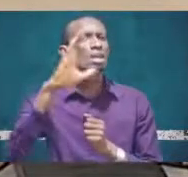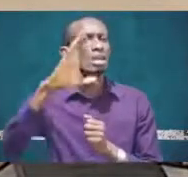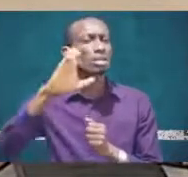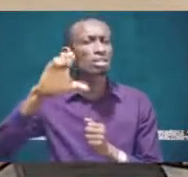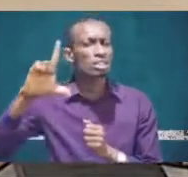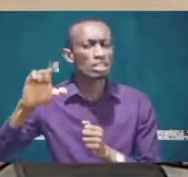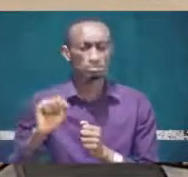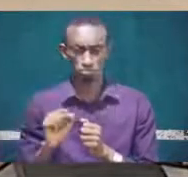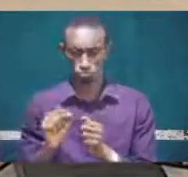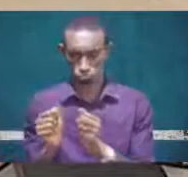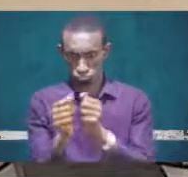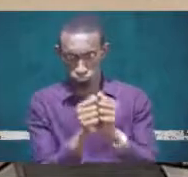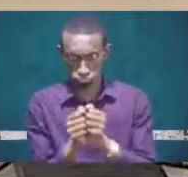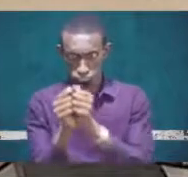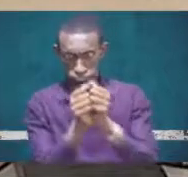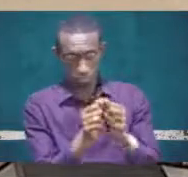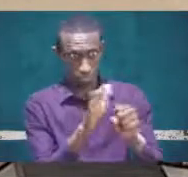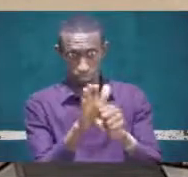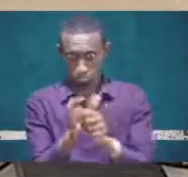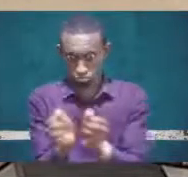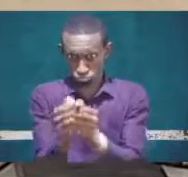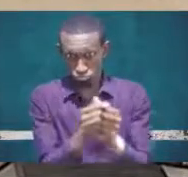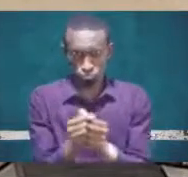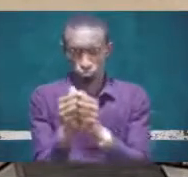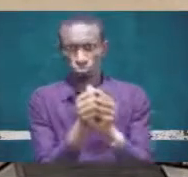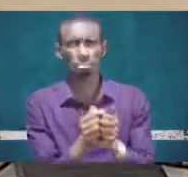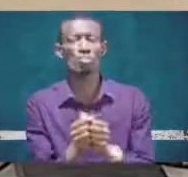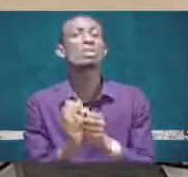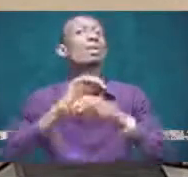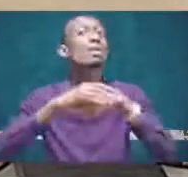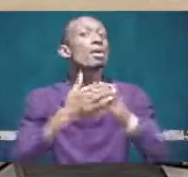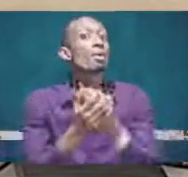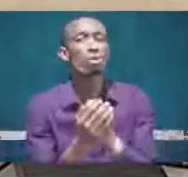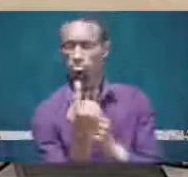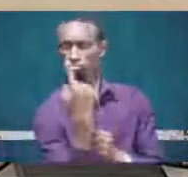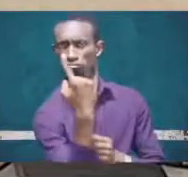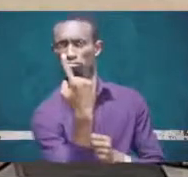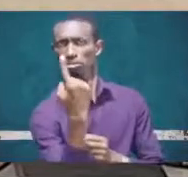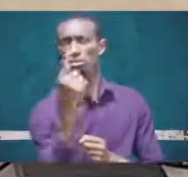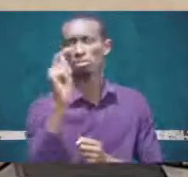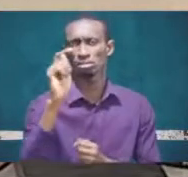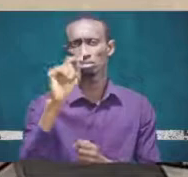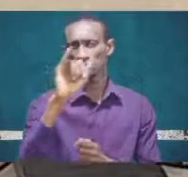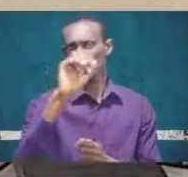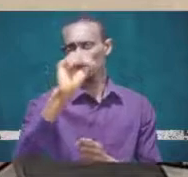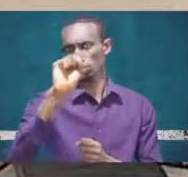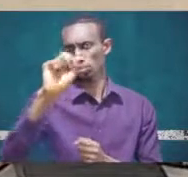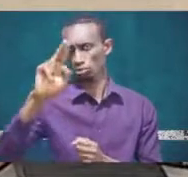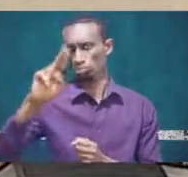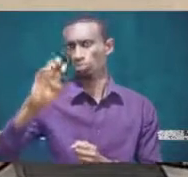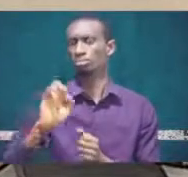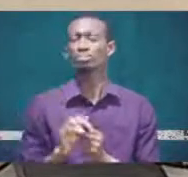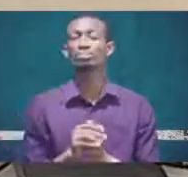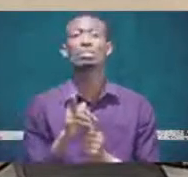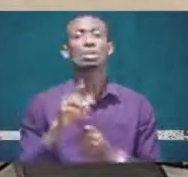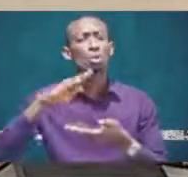tissue. So our concern today is about the term tissue.